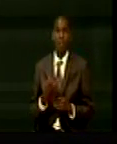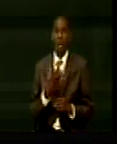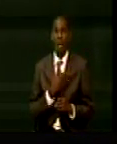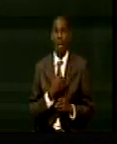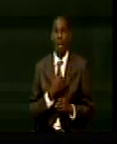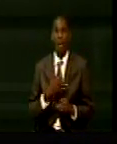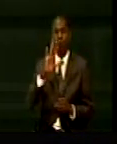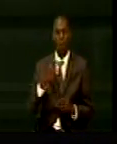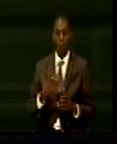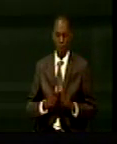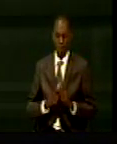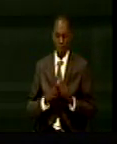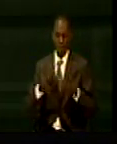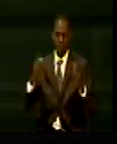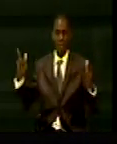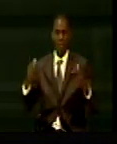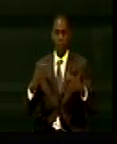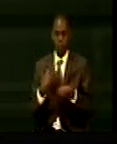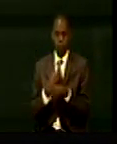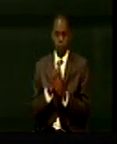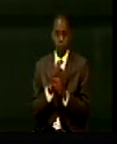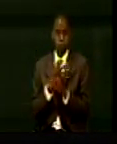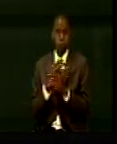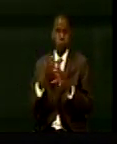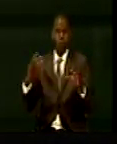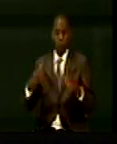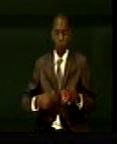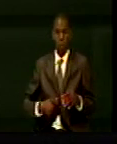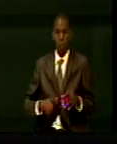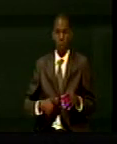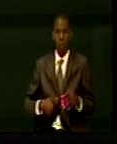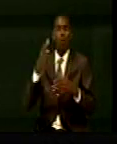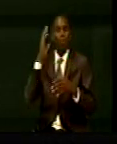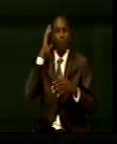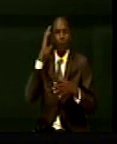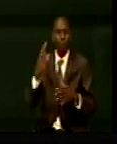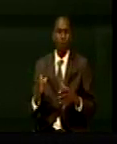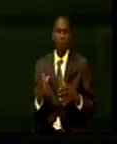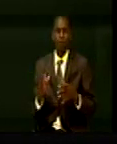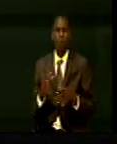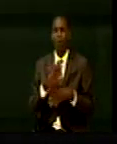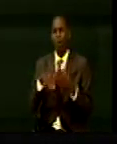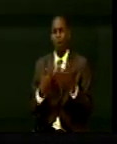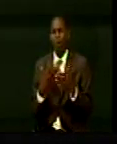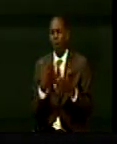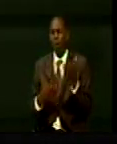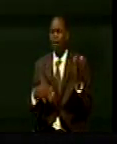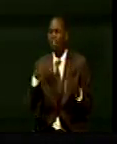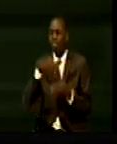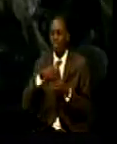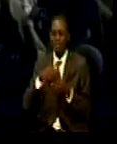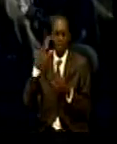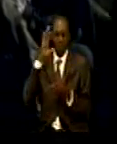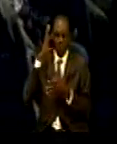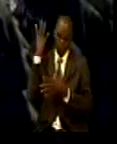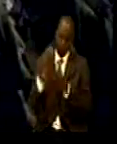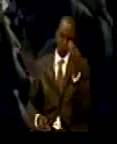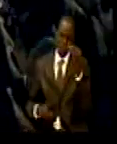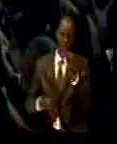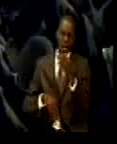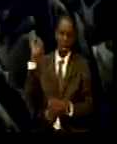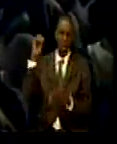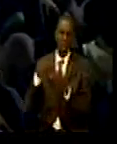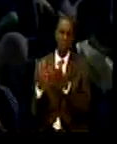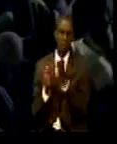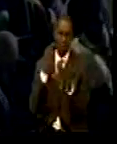is packed there, as the command comes tonight, all that thing that is packed there will vanish away in Jesus'